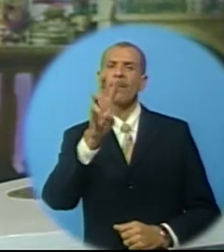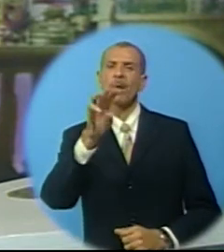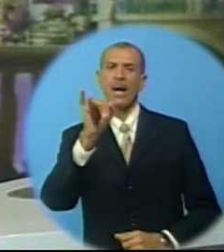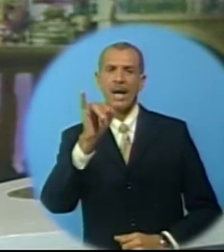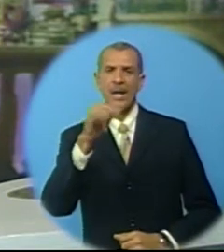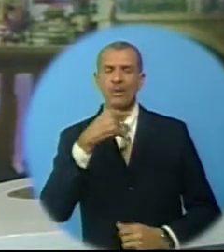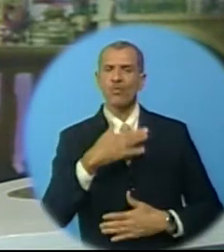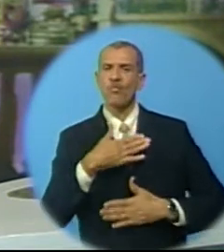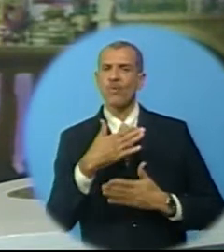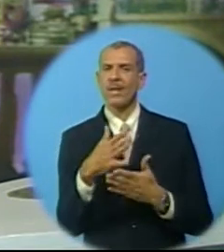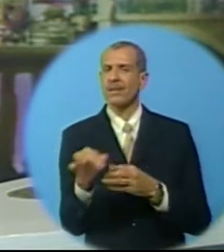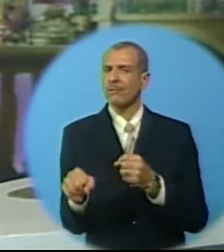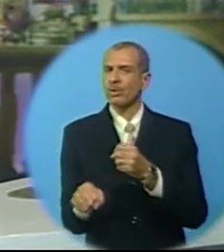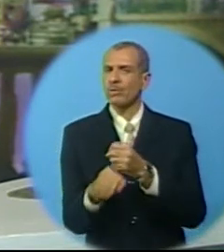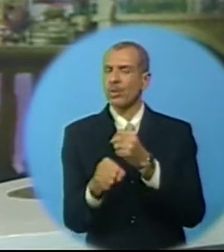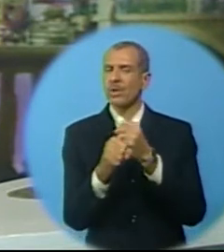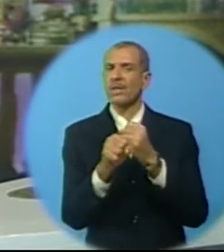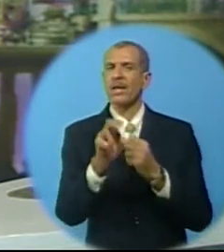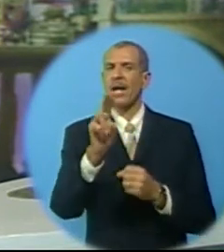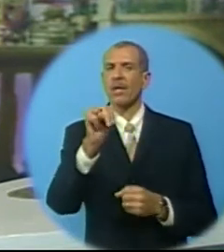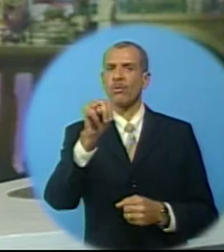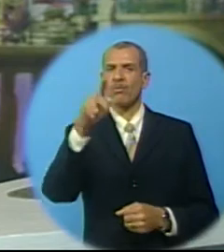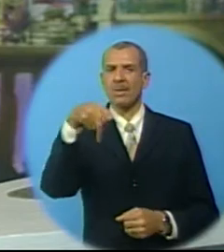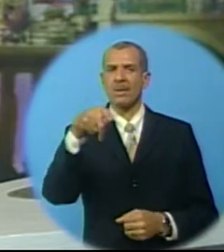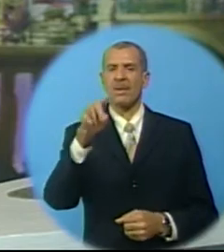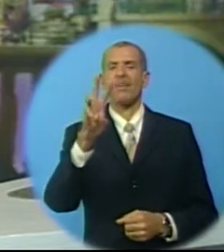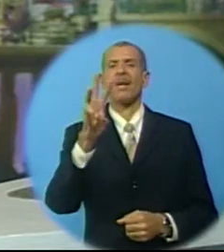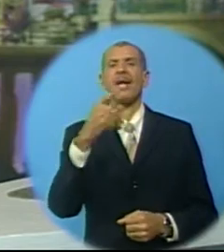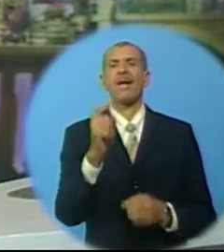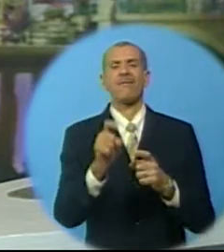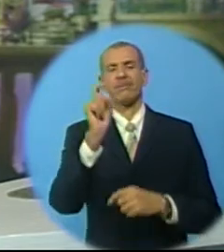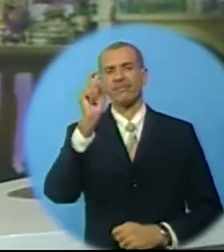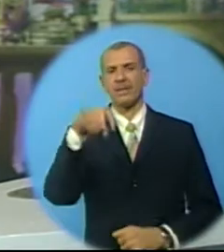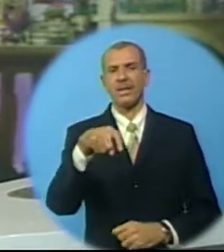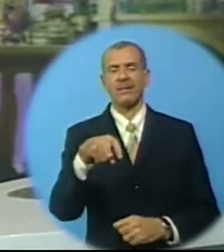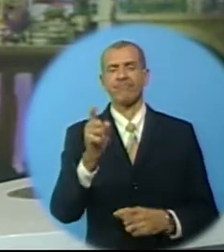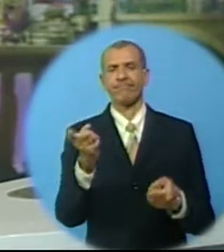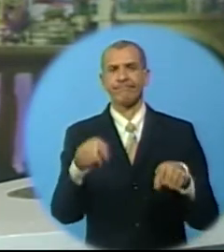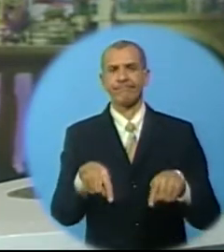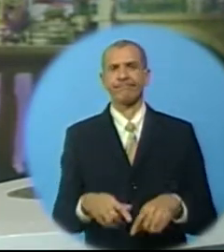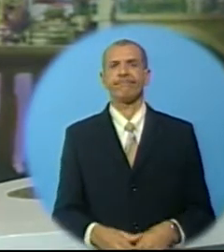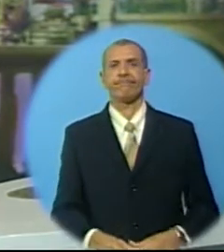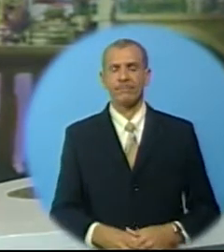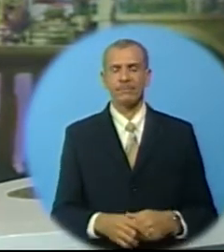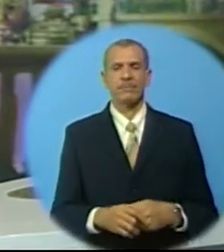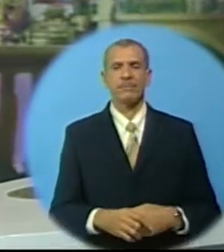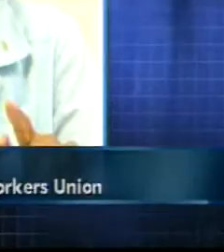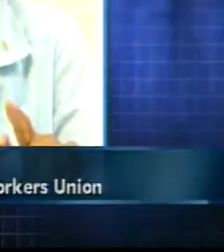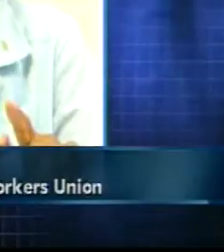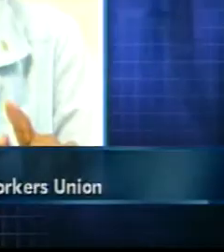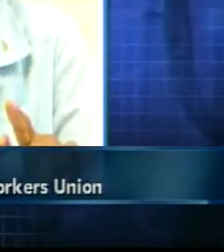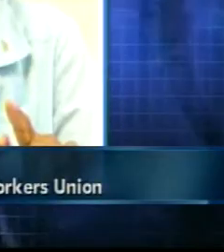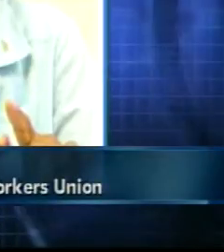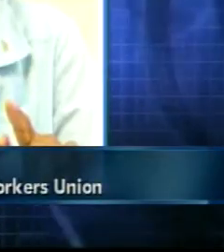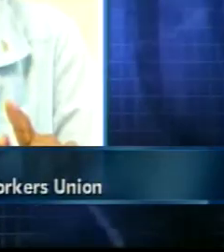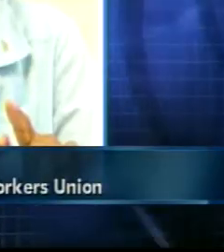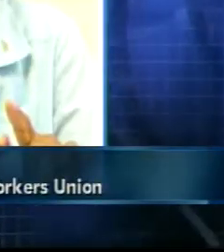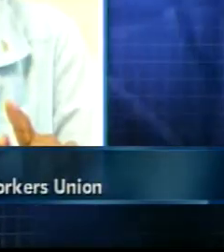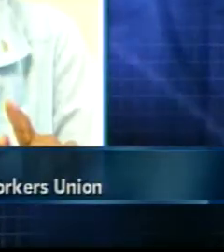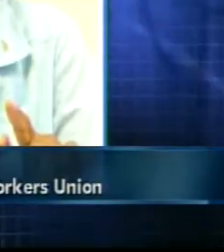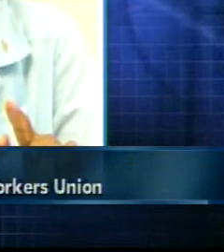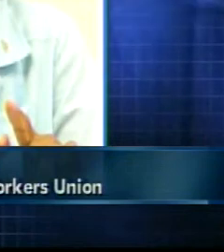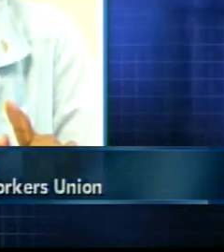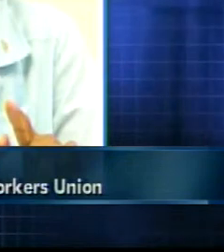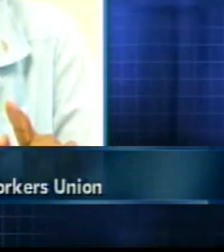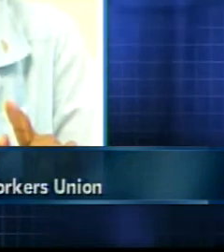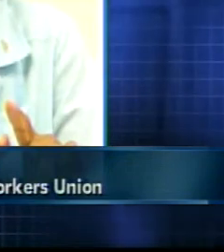is willing to give its support to the NUPW should the need arise. If they ask me for support,